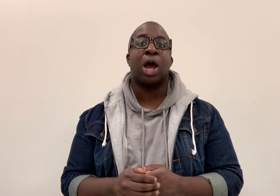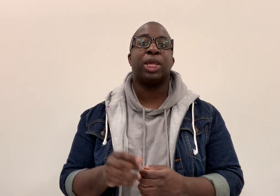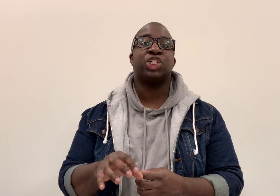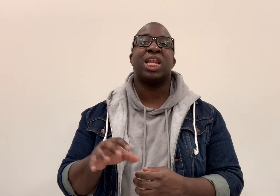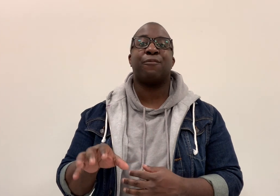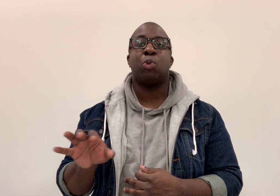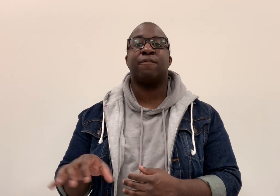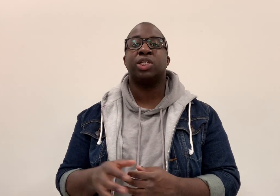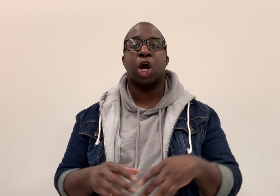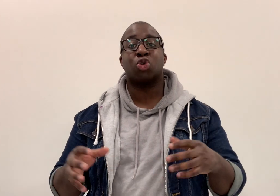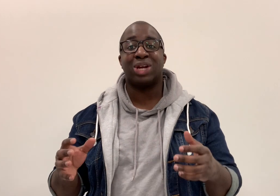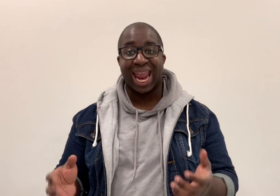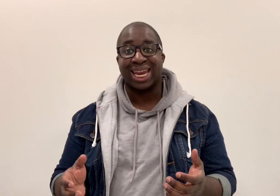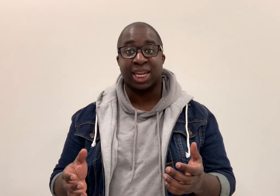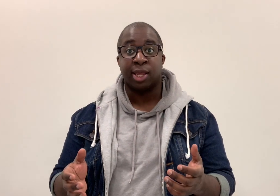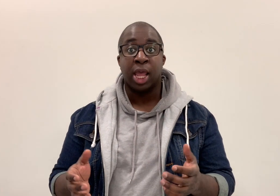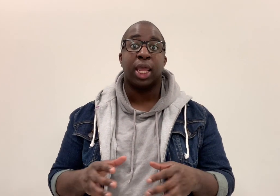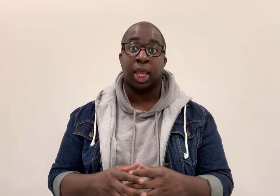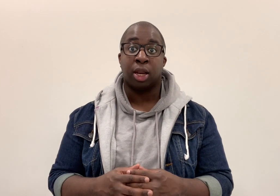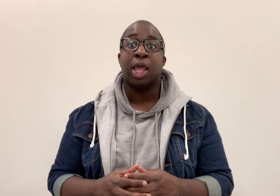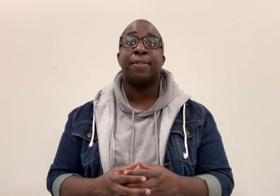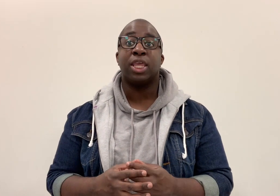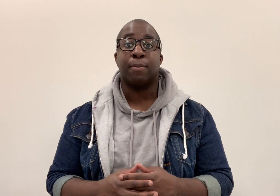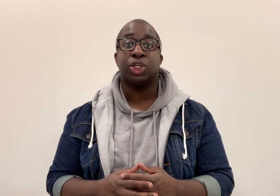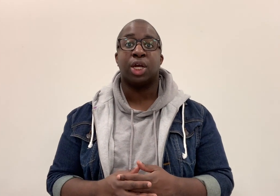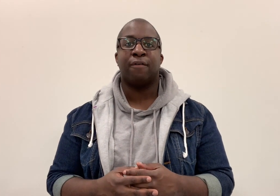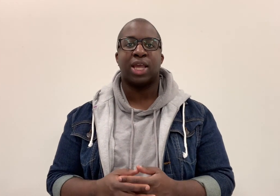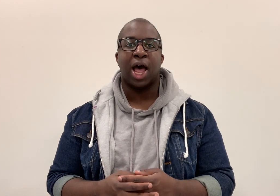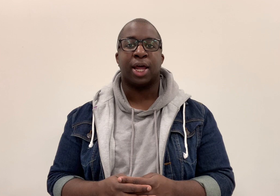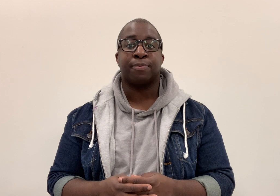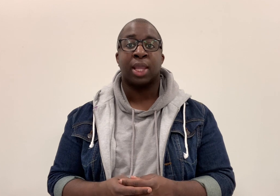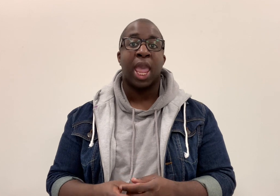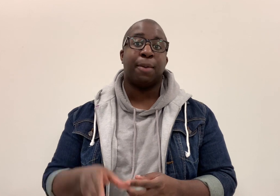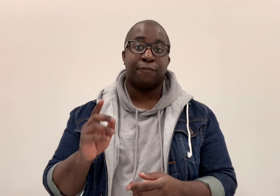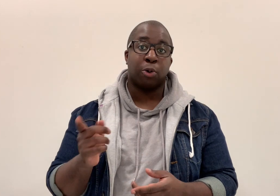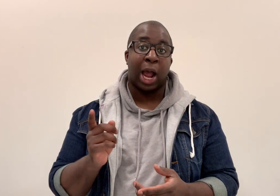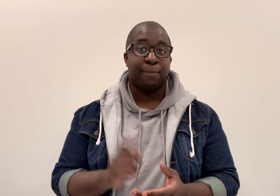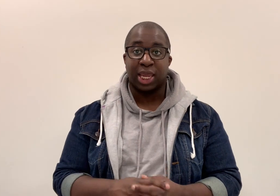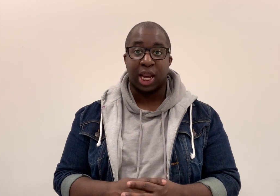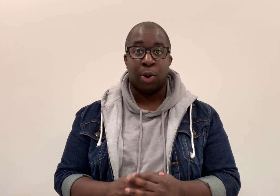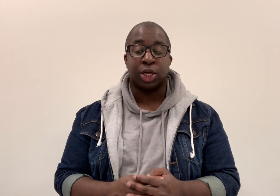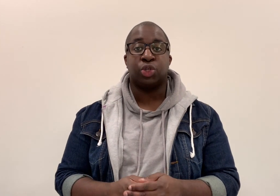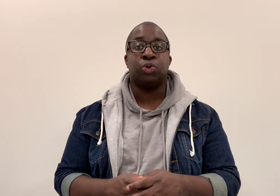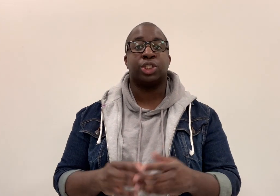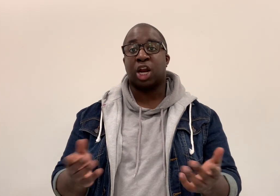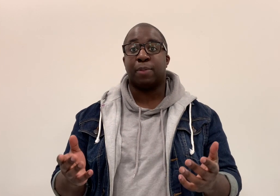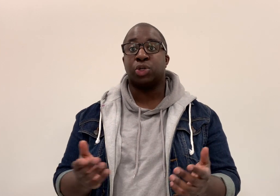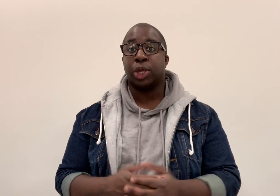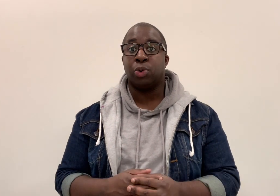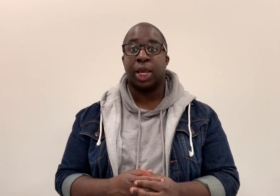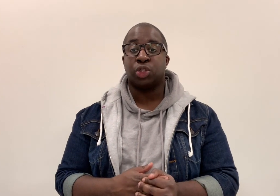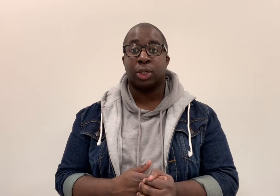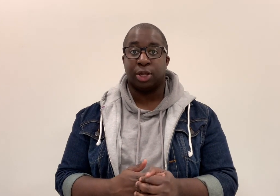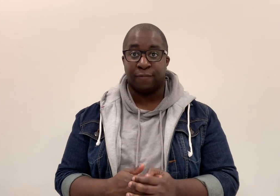talking about how each and every one of us are created in the image of God. And before I begin, I want to start off